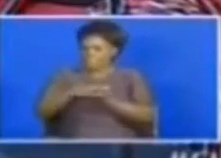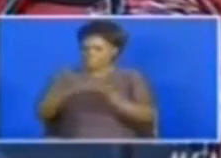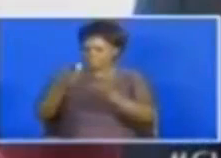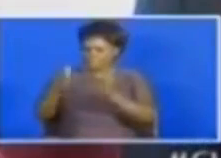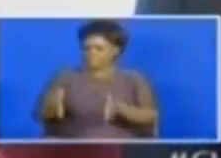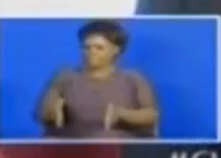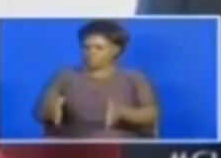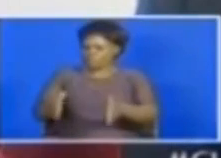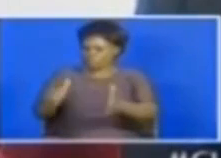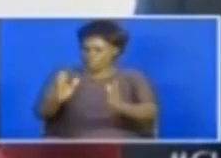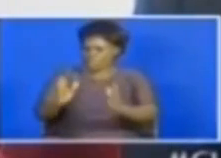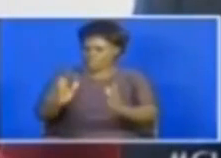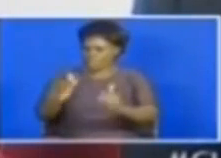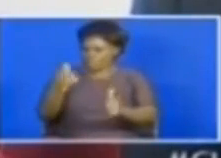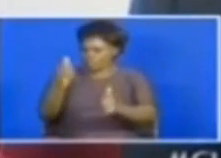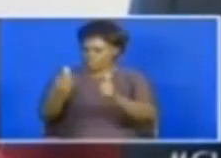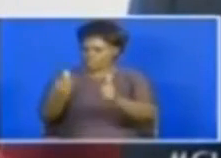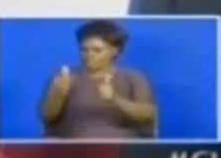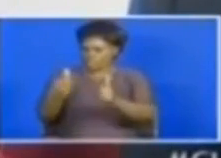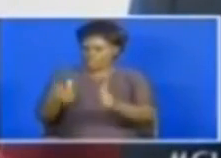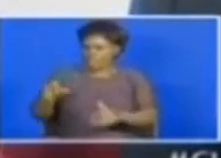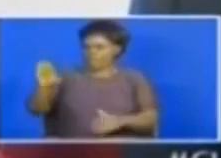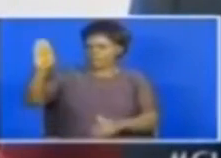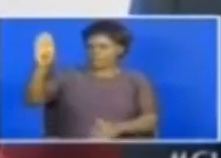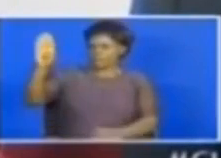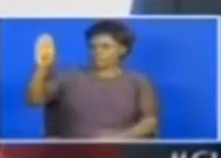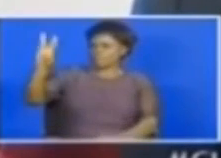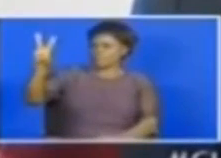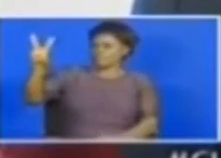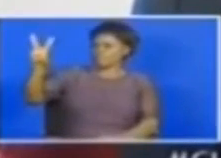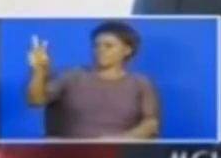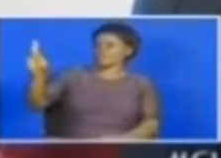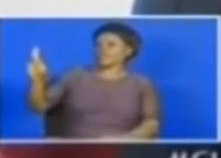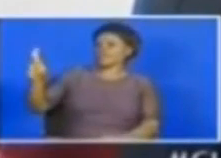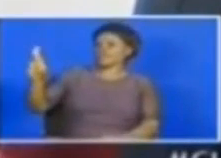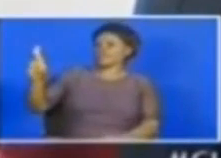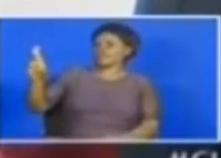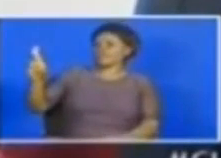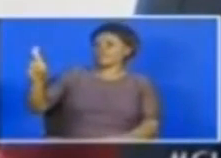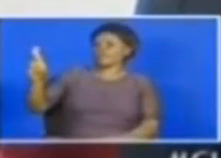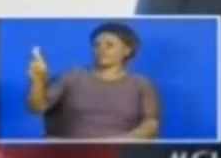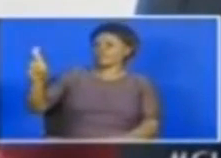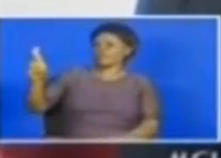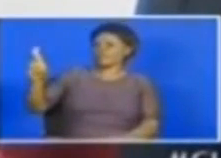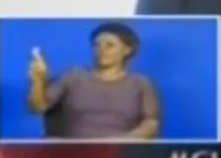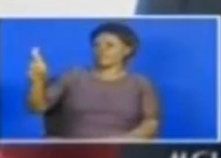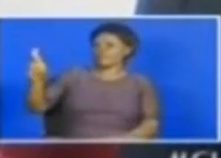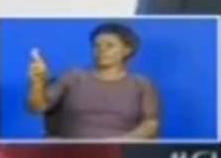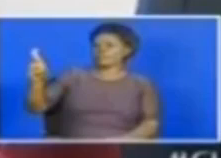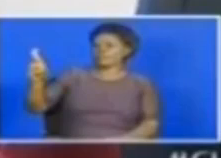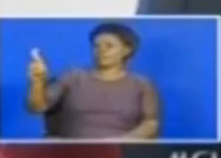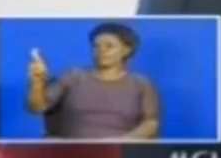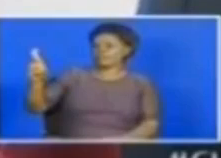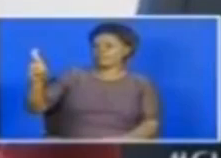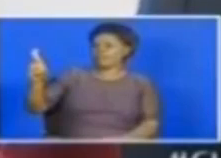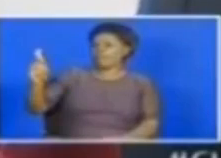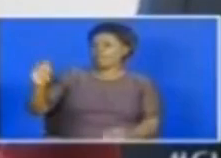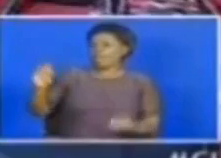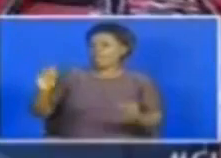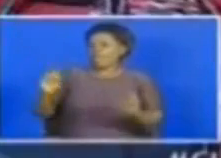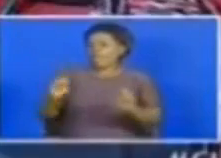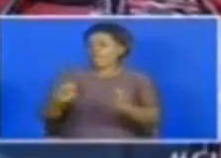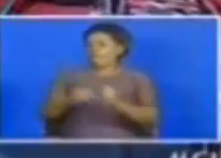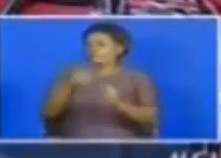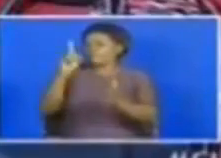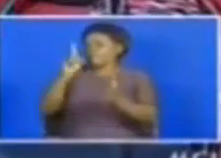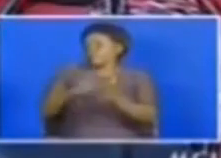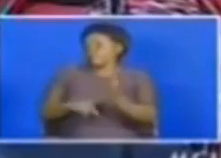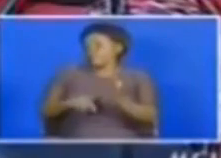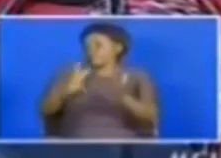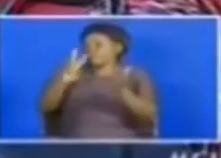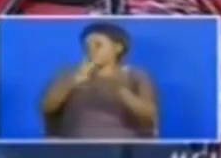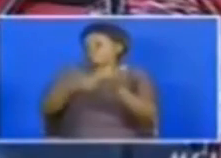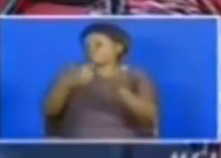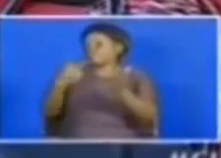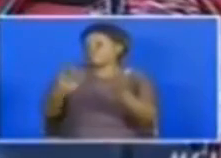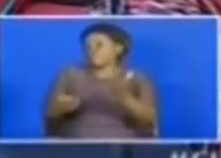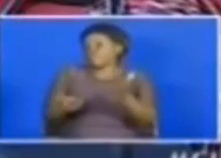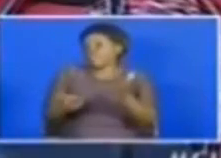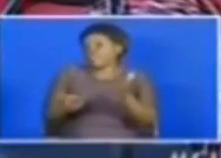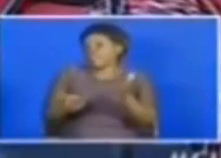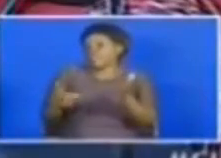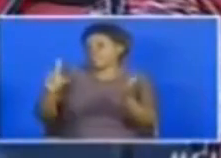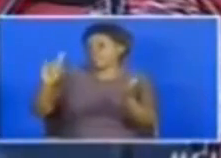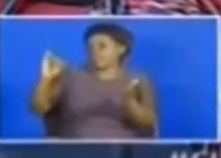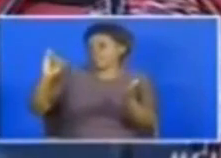of identifying you is biometrics. Okay. So we consider that complementary. And what happens if it fails to scan the ID? I